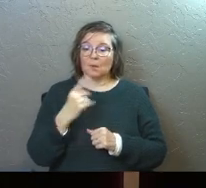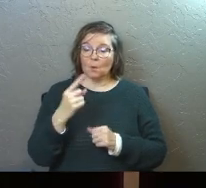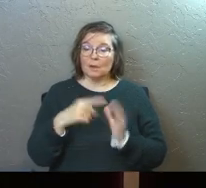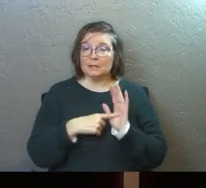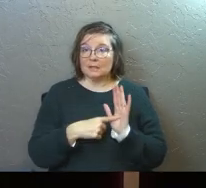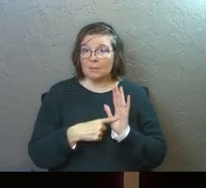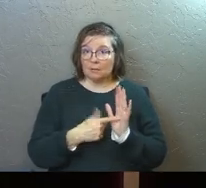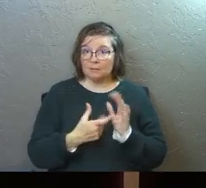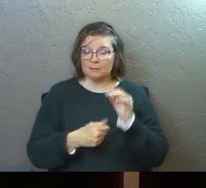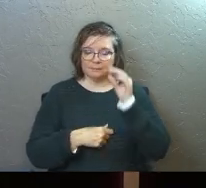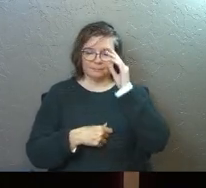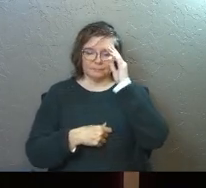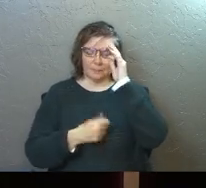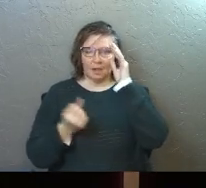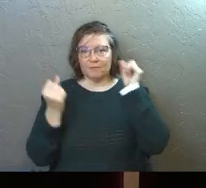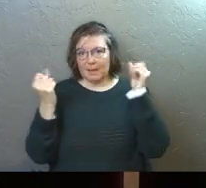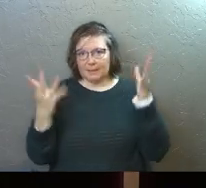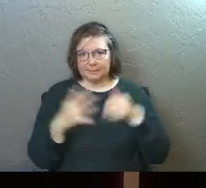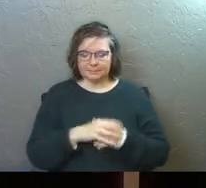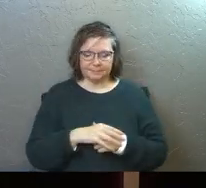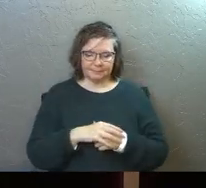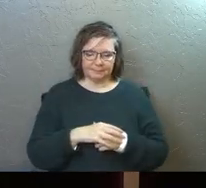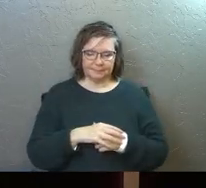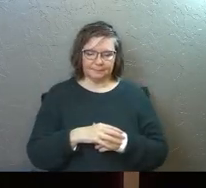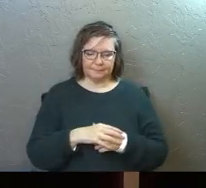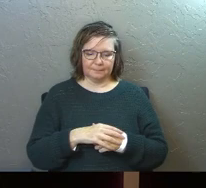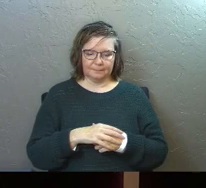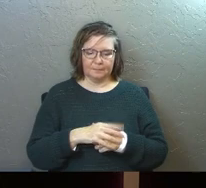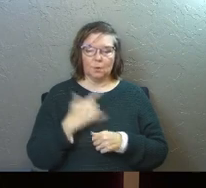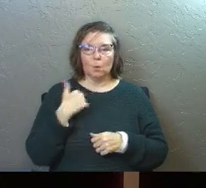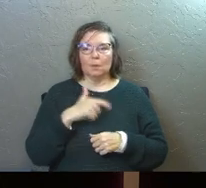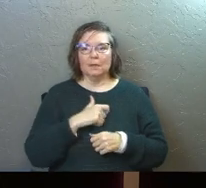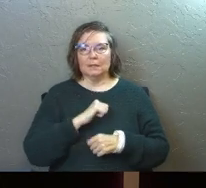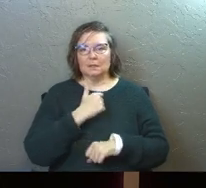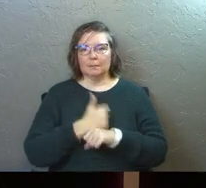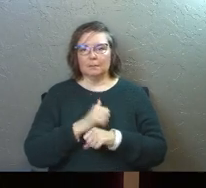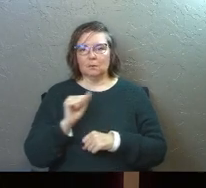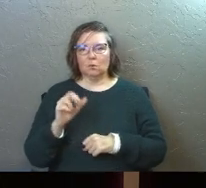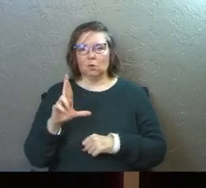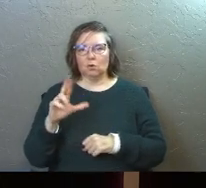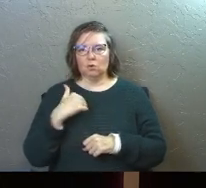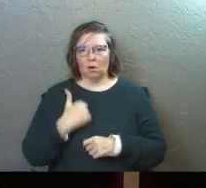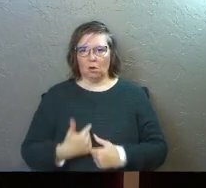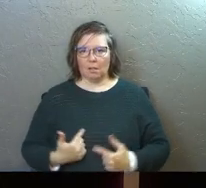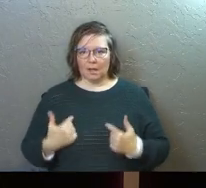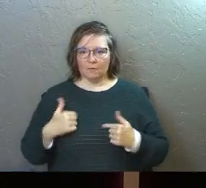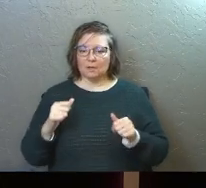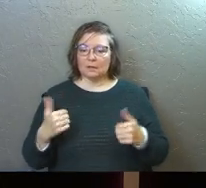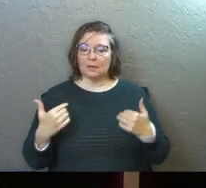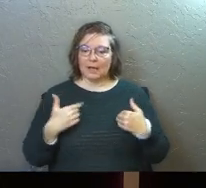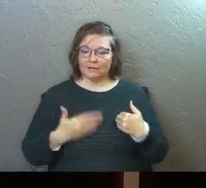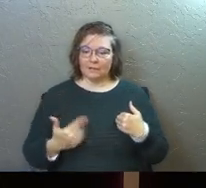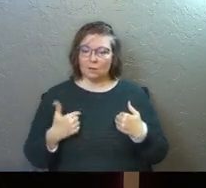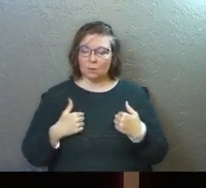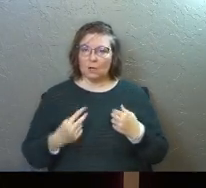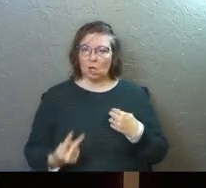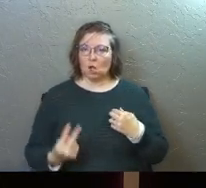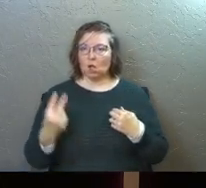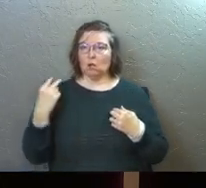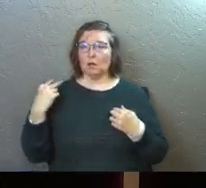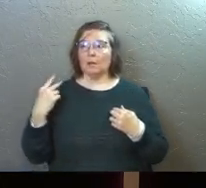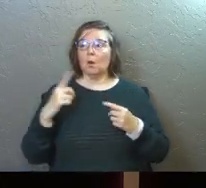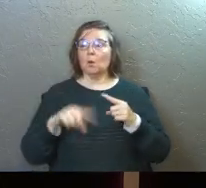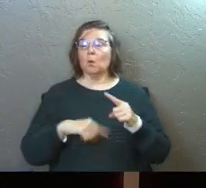one example of many. We need to build altars in our lives. We need to be able to have things that we can look back